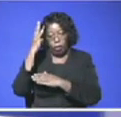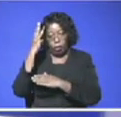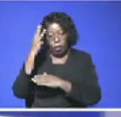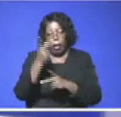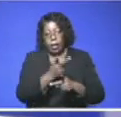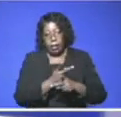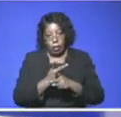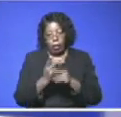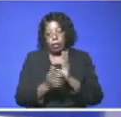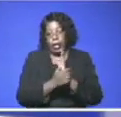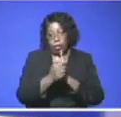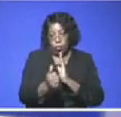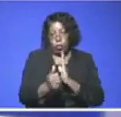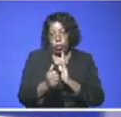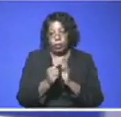for a closer look.